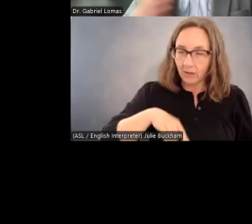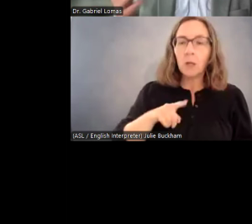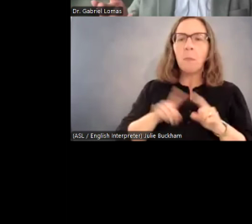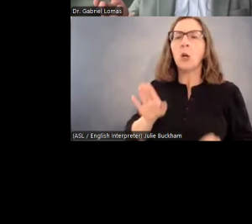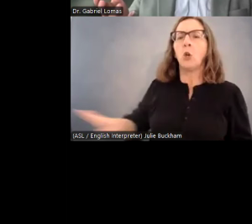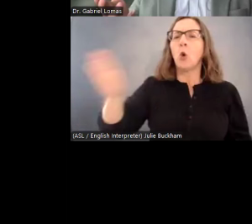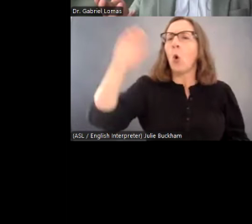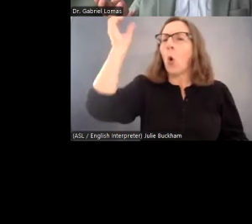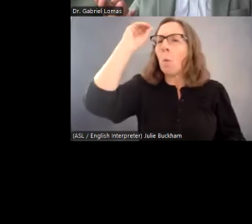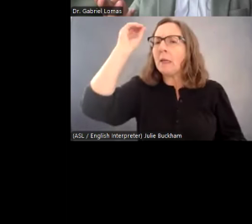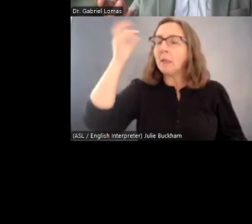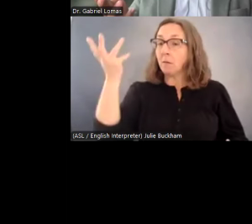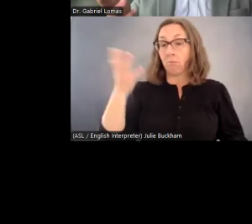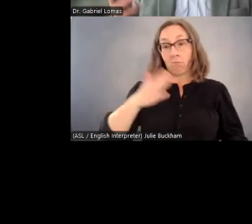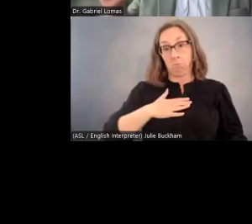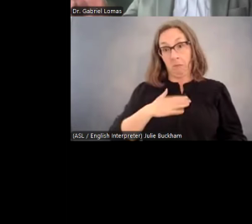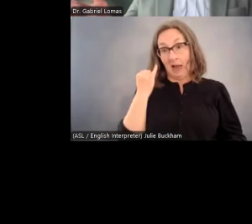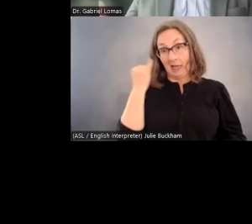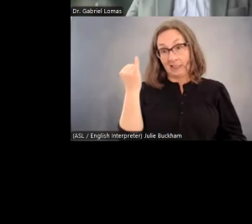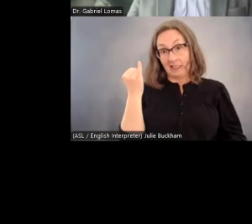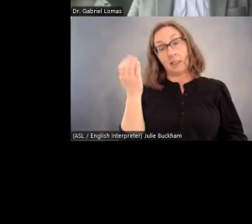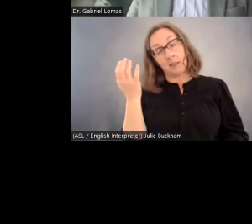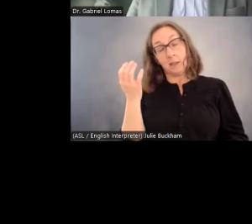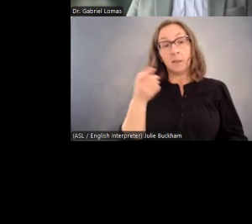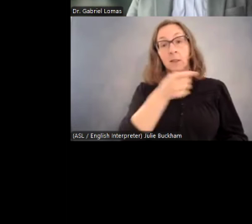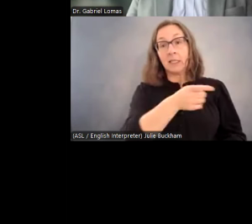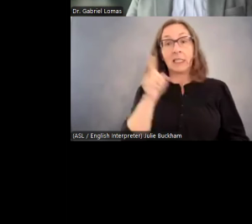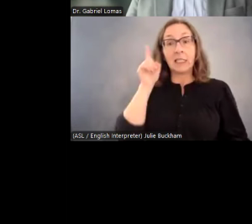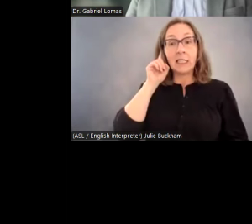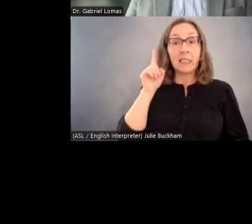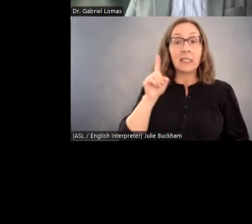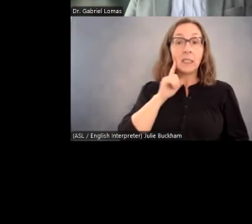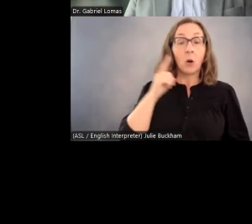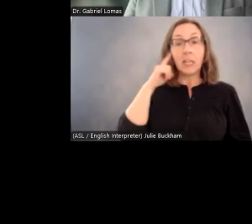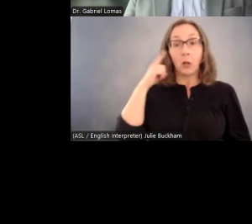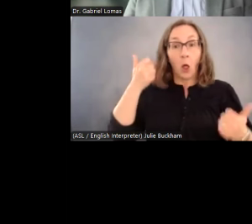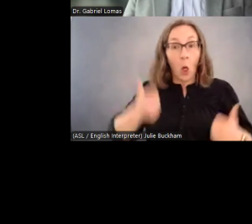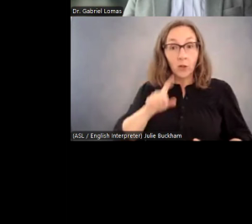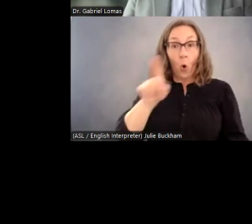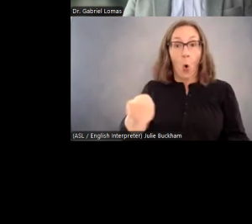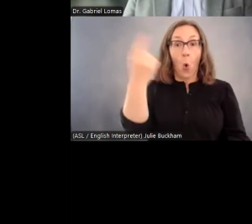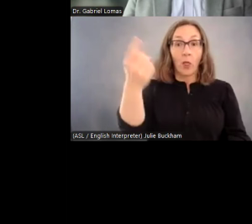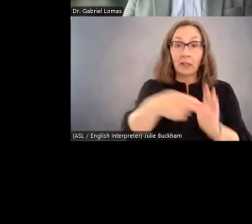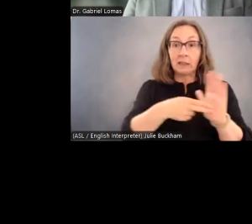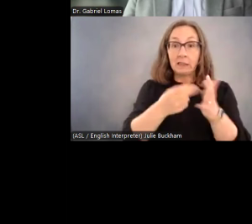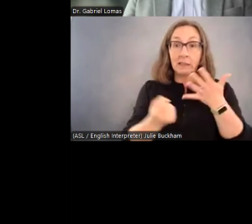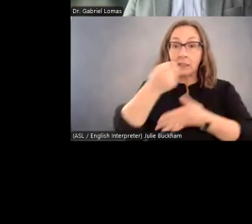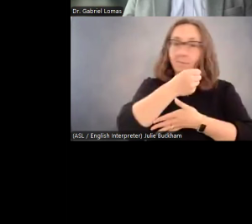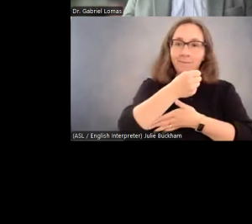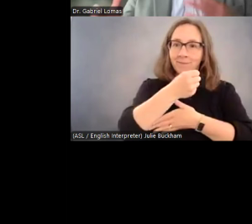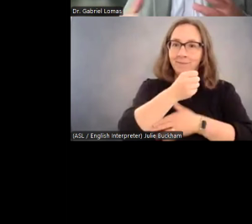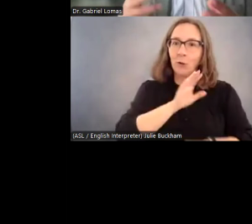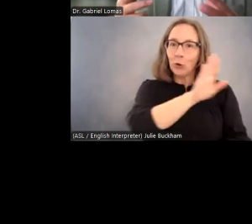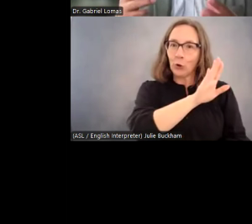that Michelle has more than just hearing loss going on, more than just deafness. Like she's got a complicated